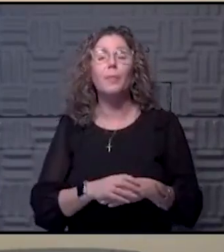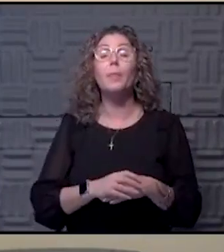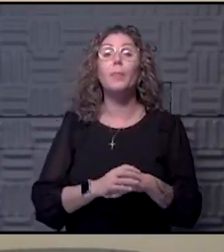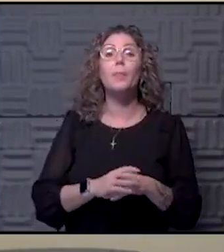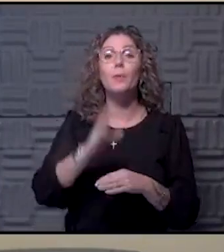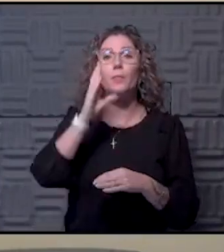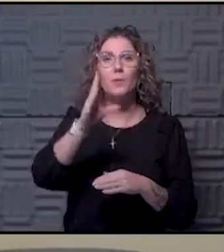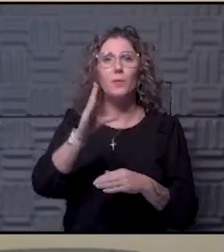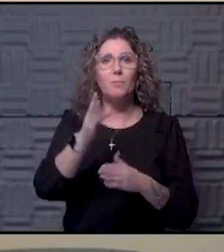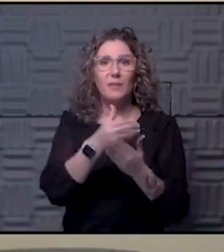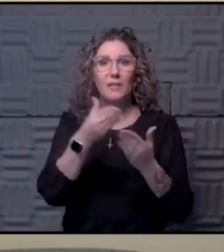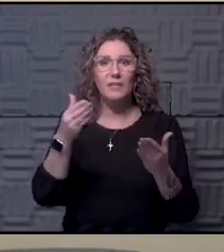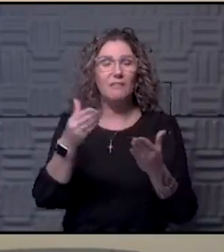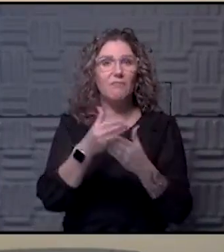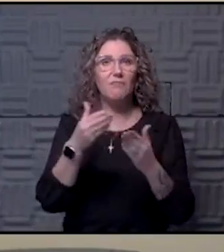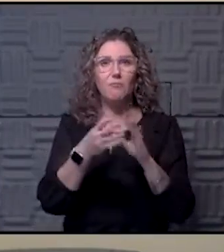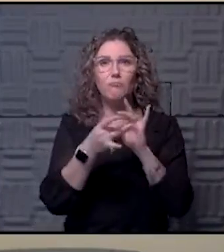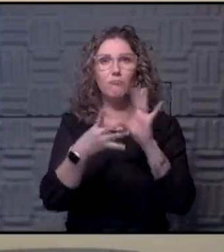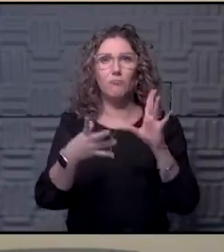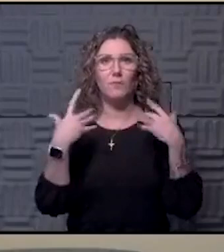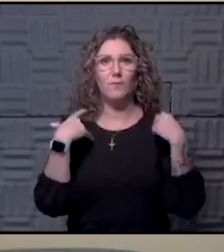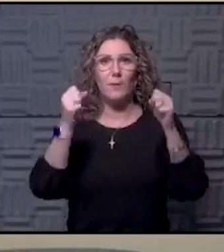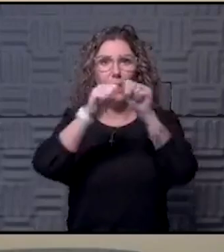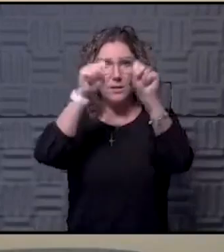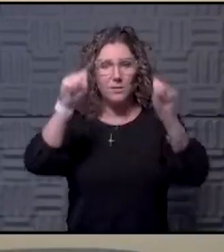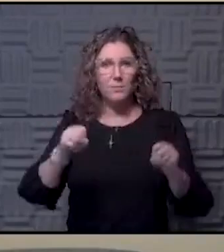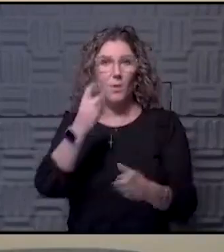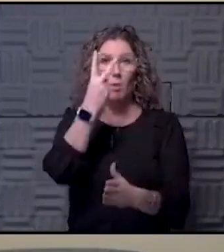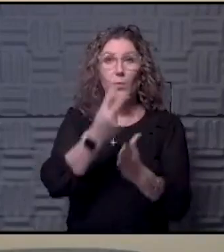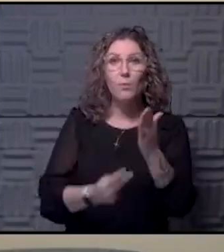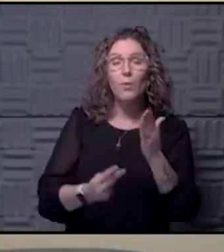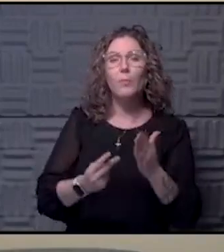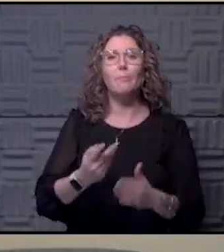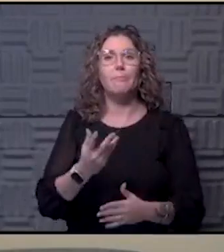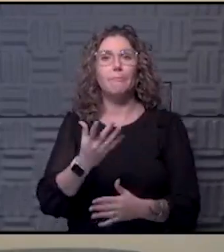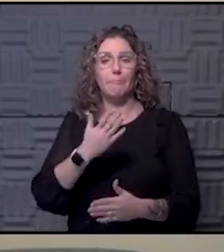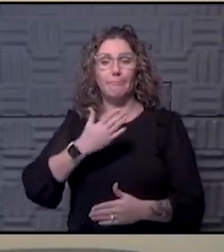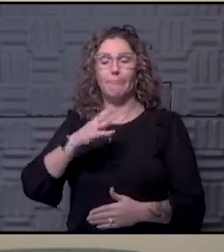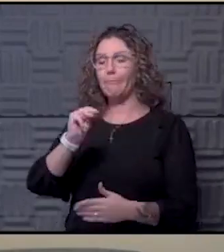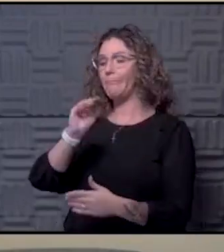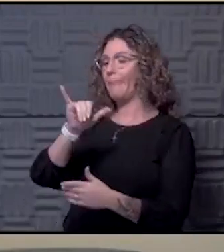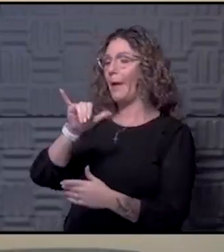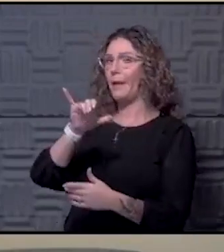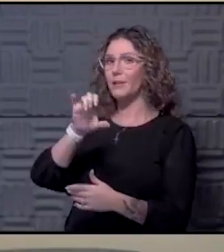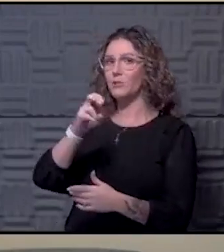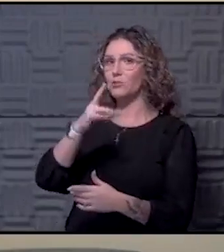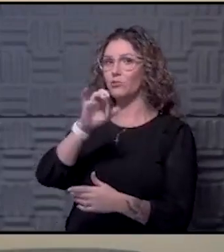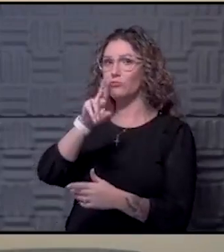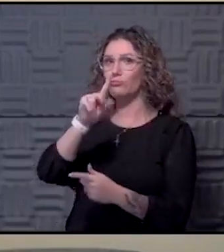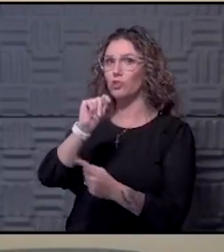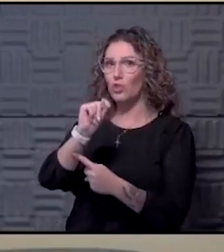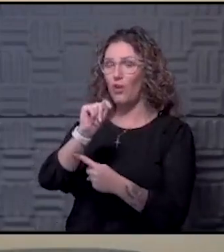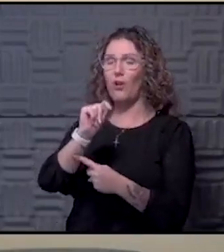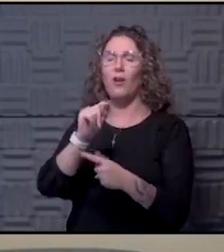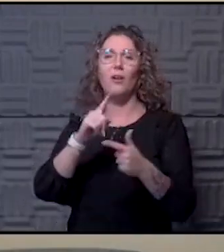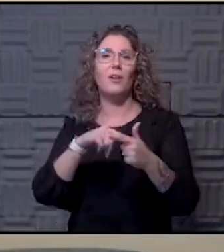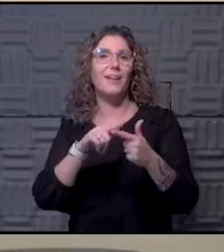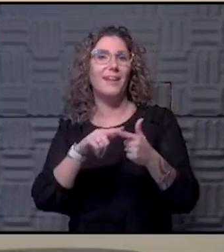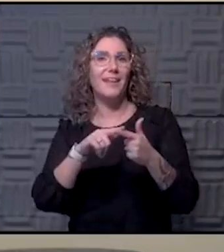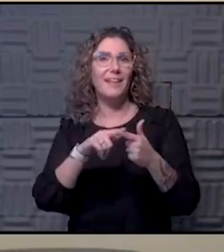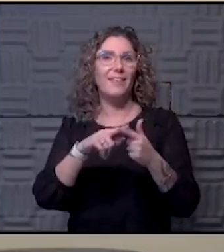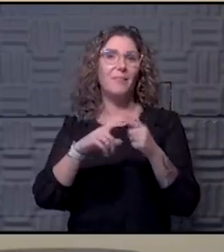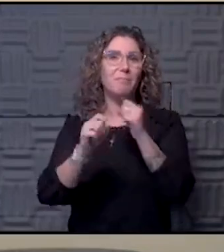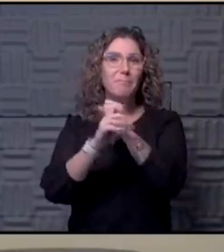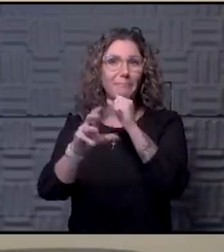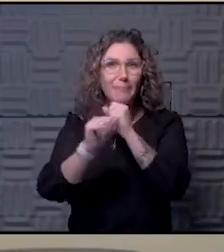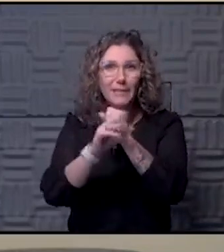be things coming out of the health system, is my understanding, for both through my chart, probably through these media briefings, through on the